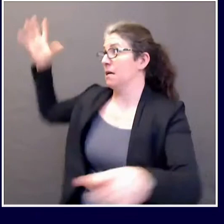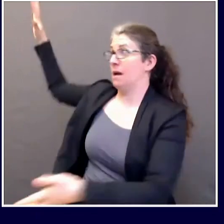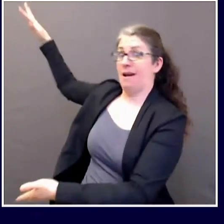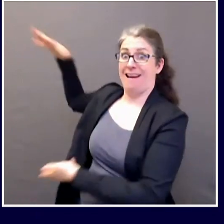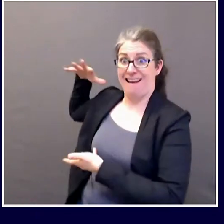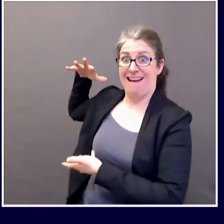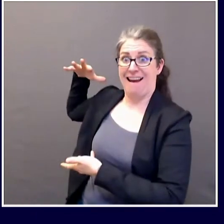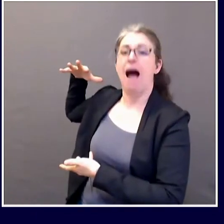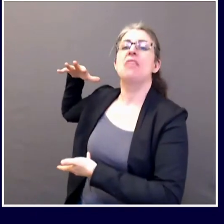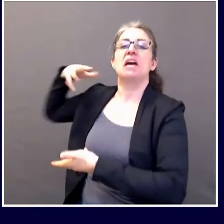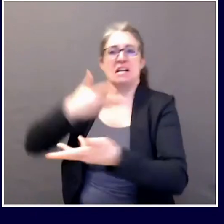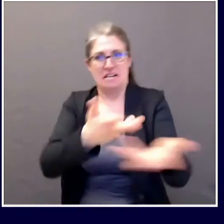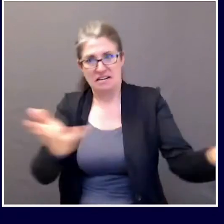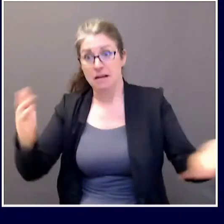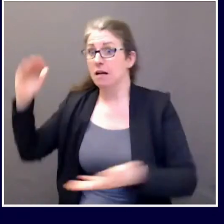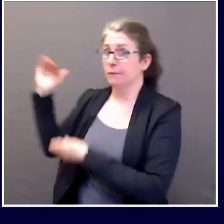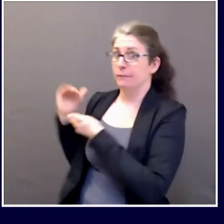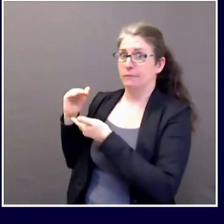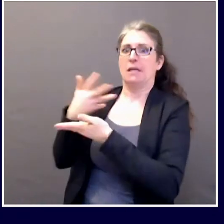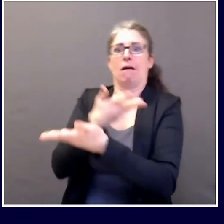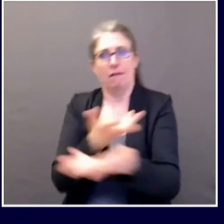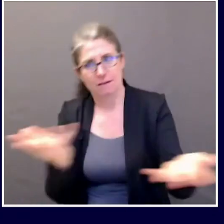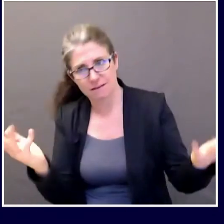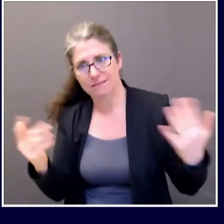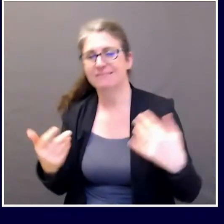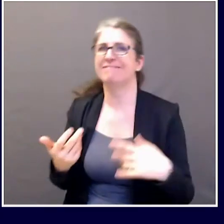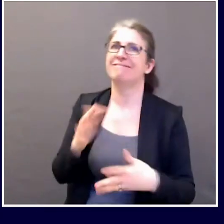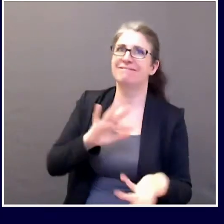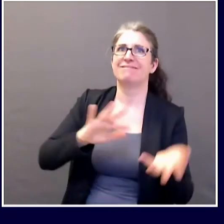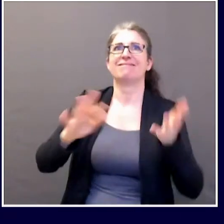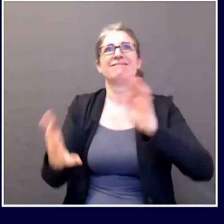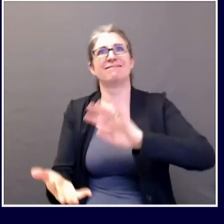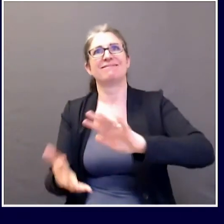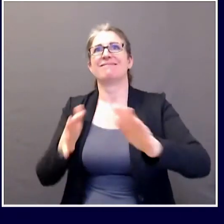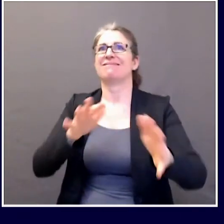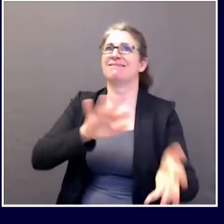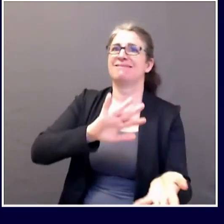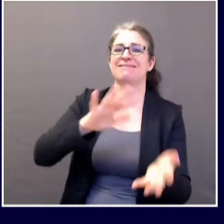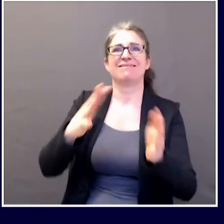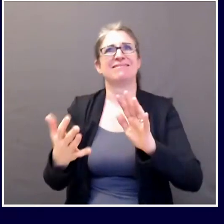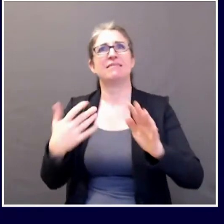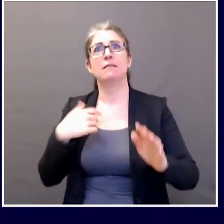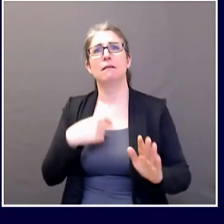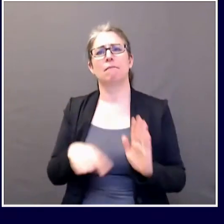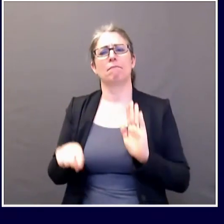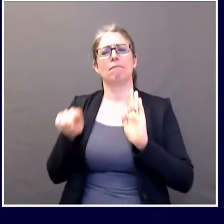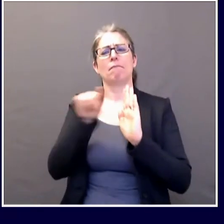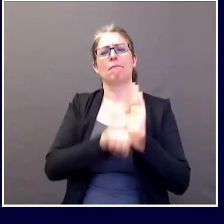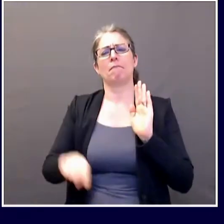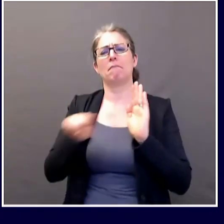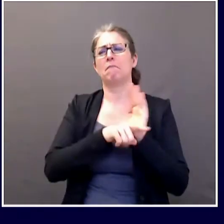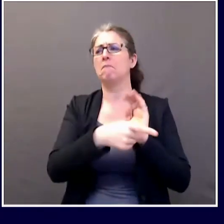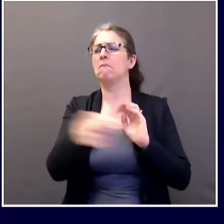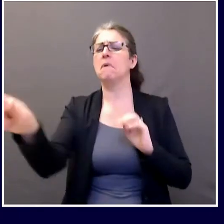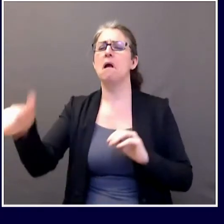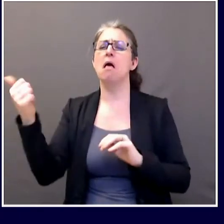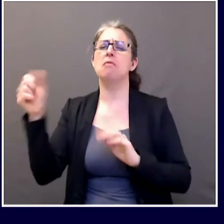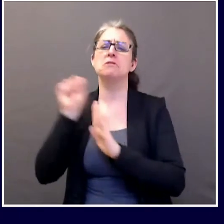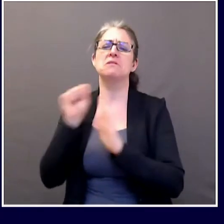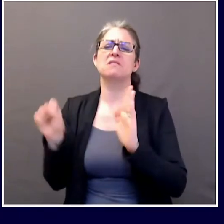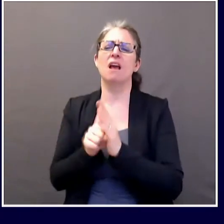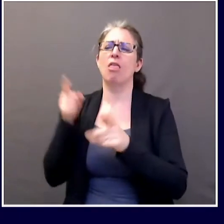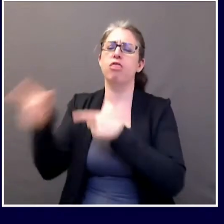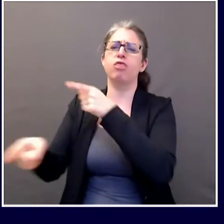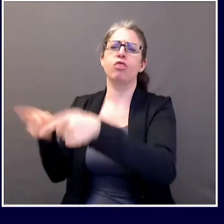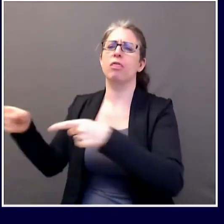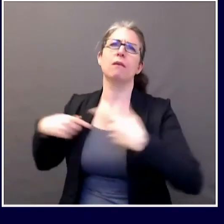calendars and timelines, and see how well those have aged. Is any of those states where they thought they projected they would be in